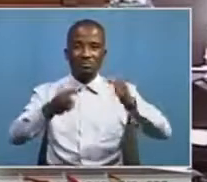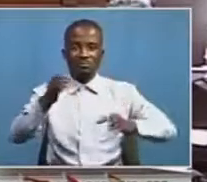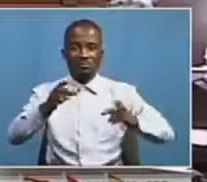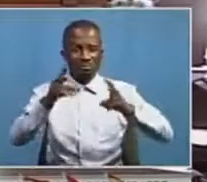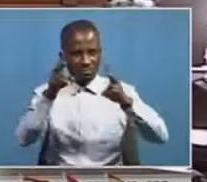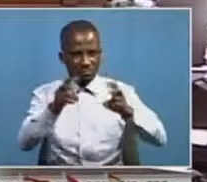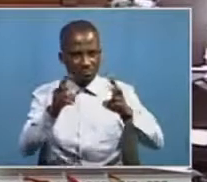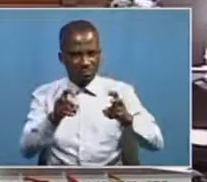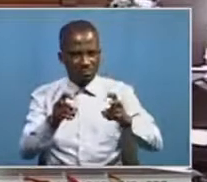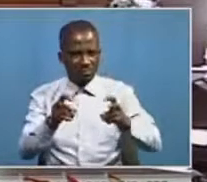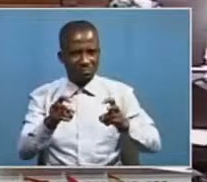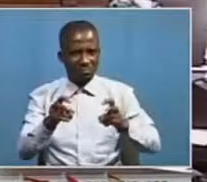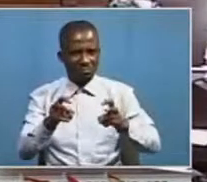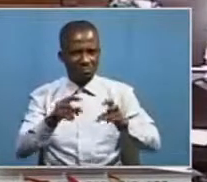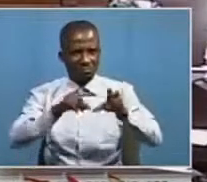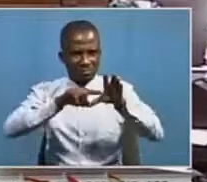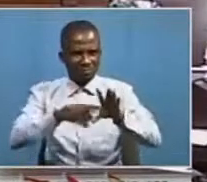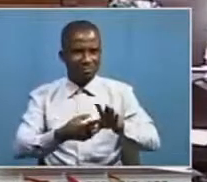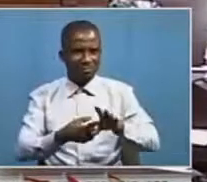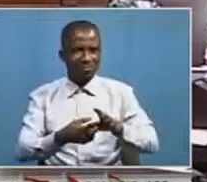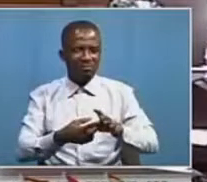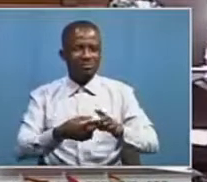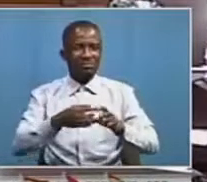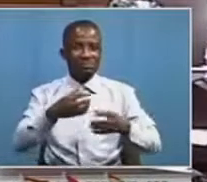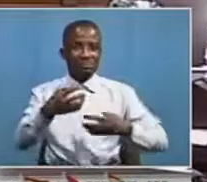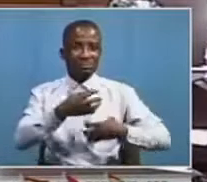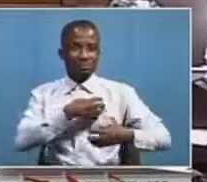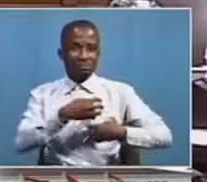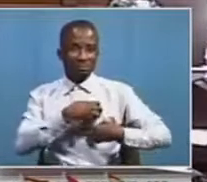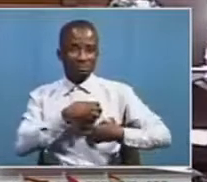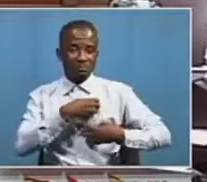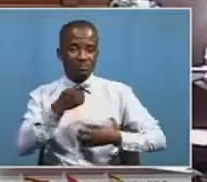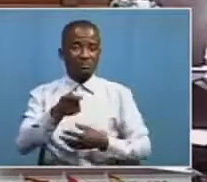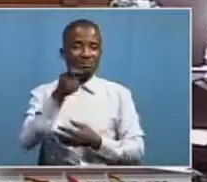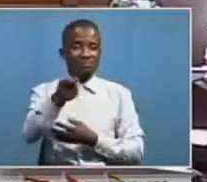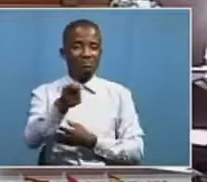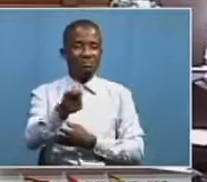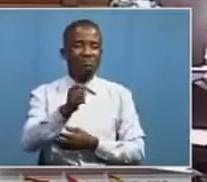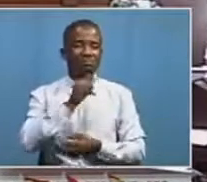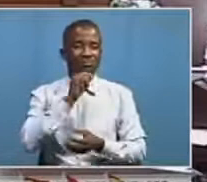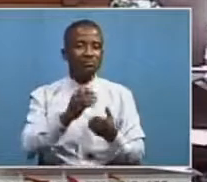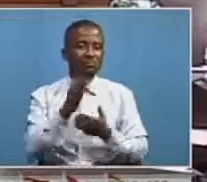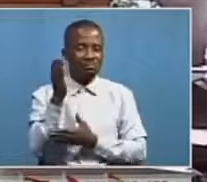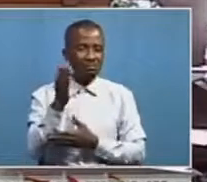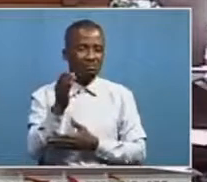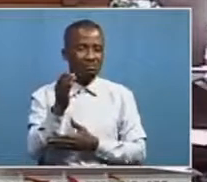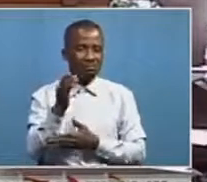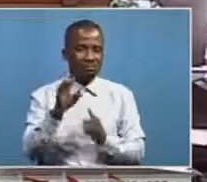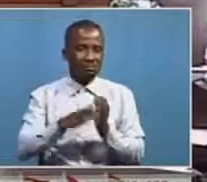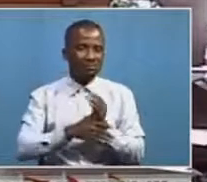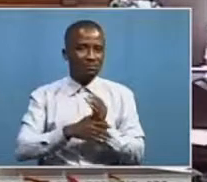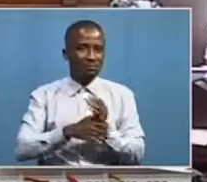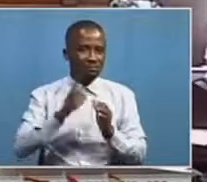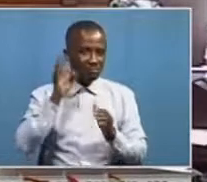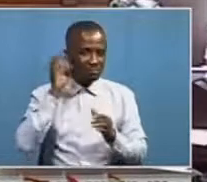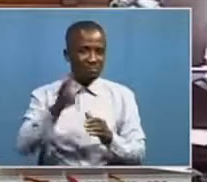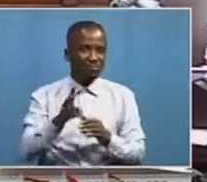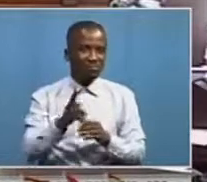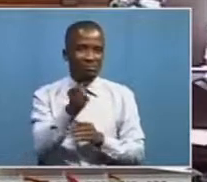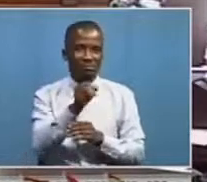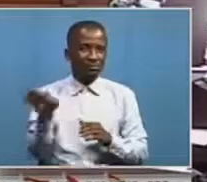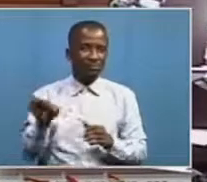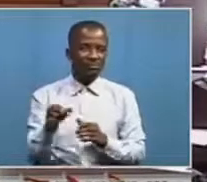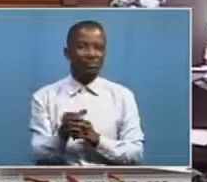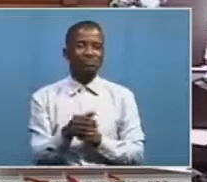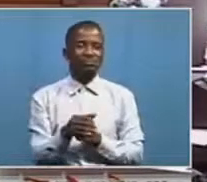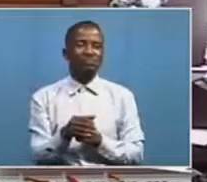in an originating process, such as a petition or a writ, is not frivolous, then a cause of action has been disclosed to invoke the jurisdiction of the